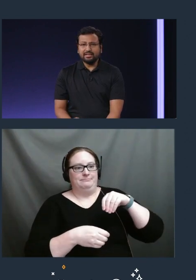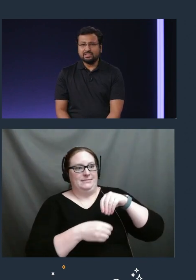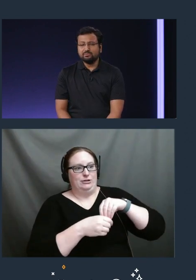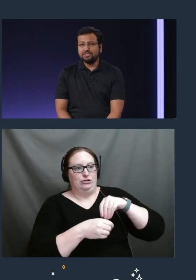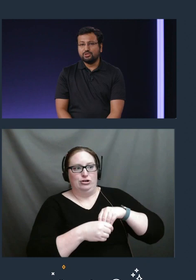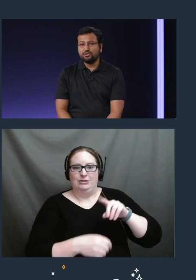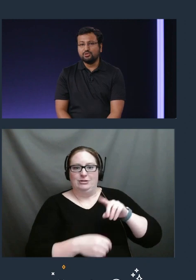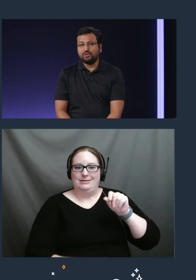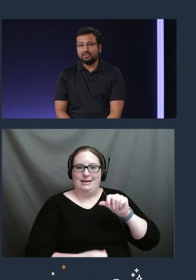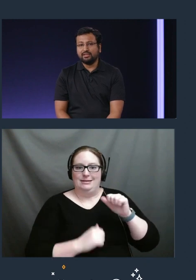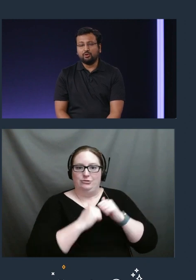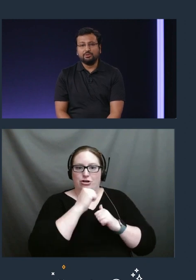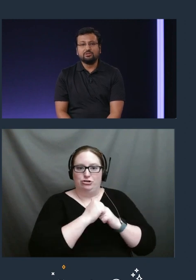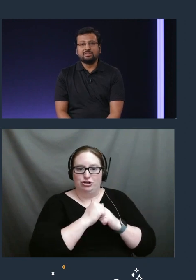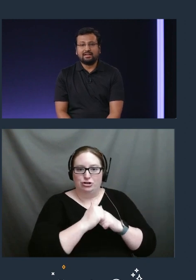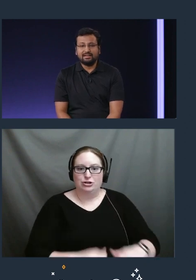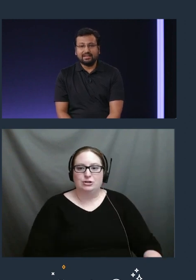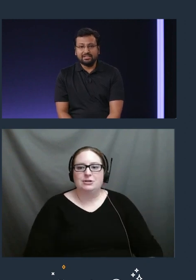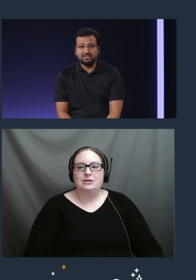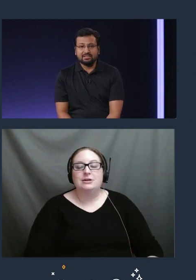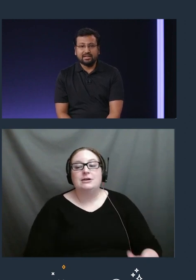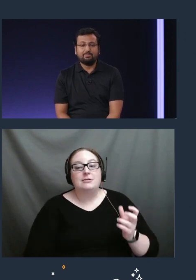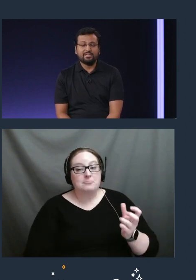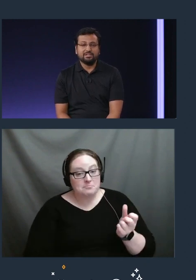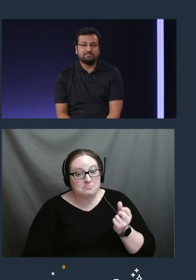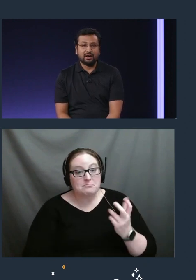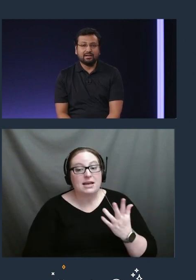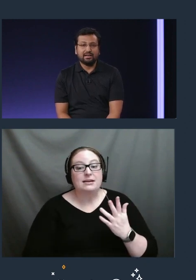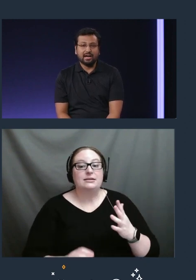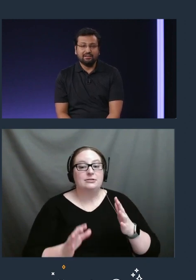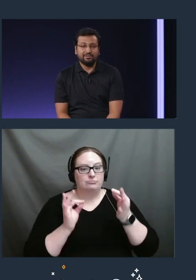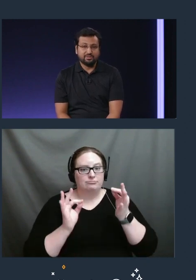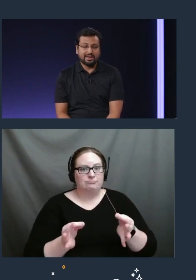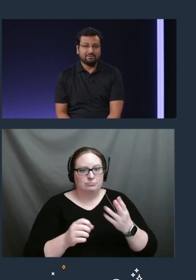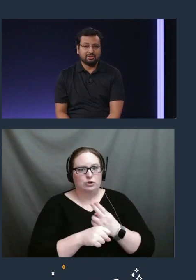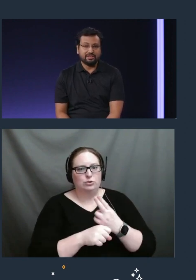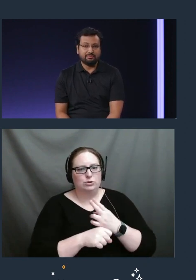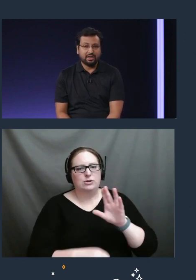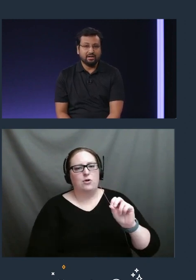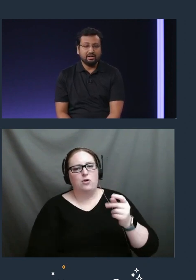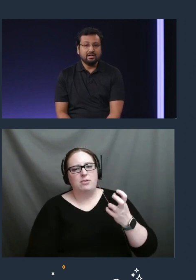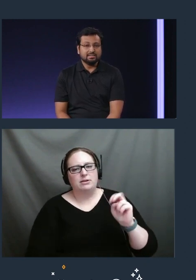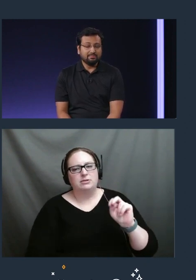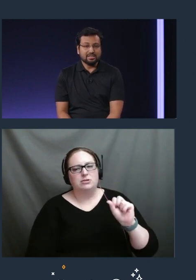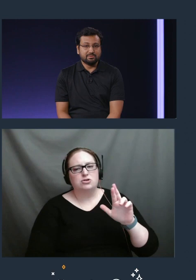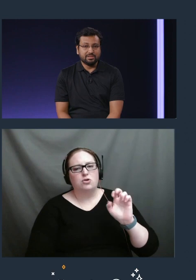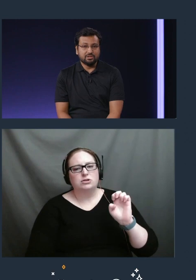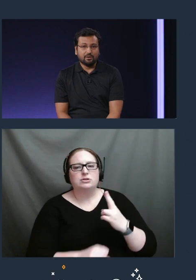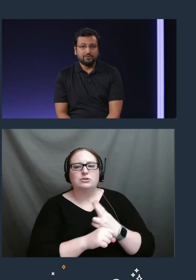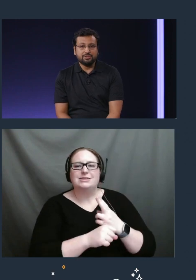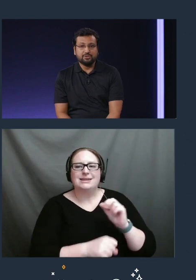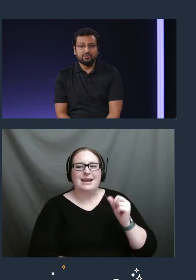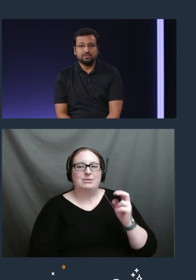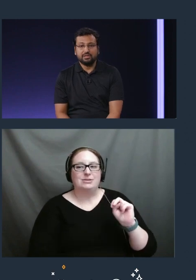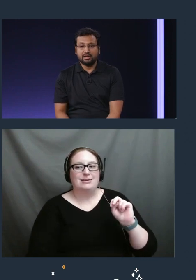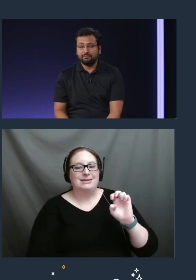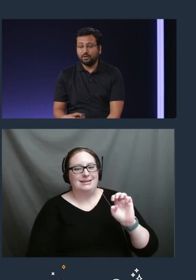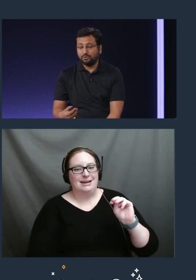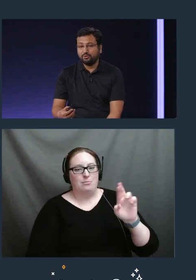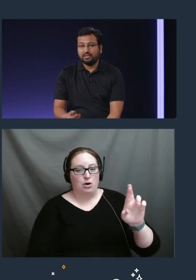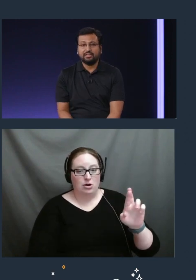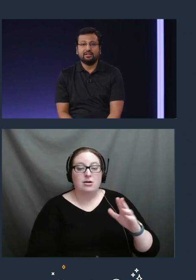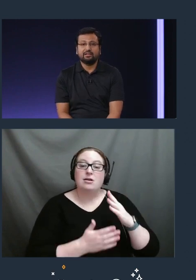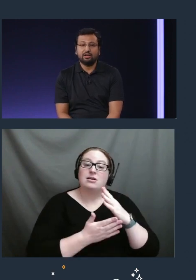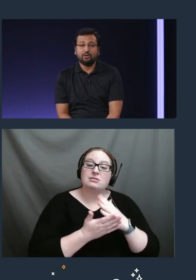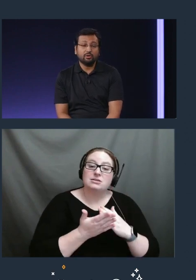Although many customers choose to run their open source analytic engines like Apache Spark and Hive using Amazon EMR, some customers opt